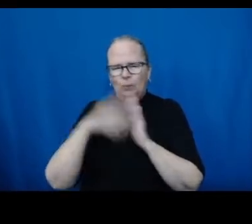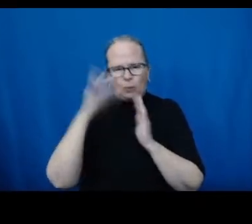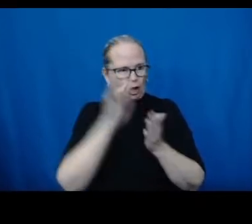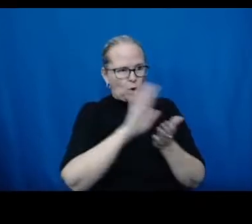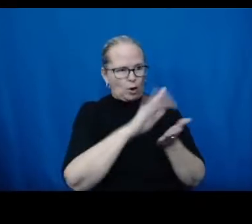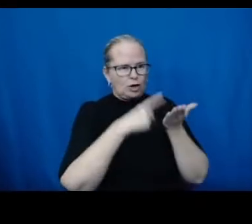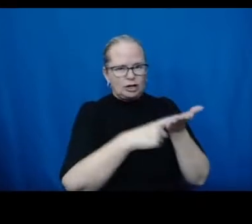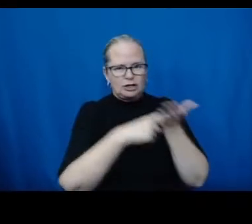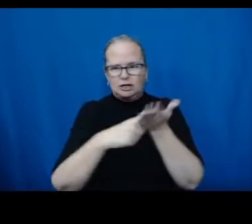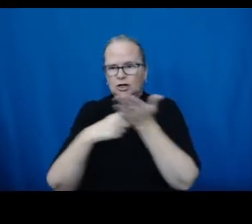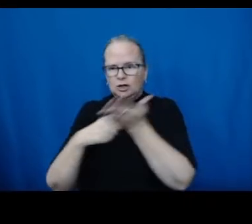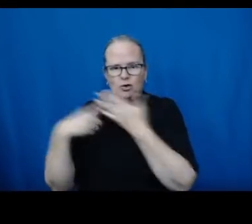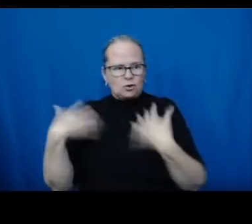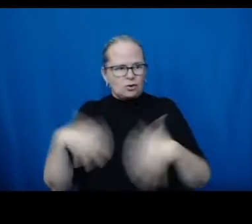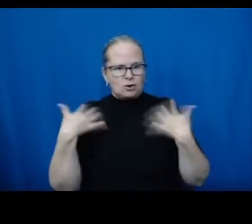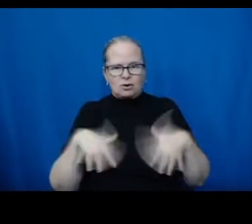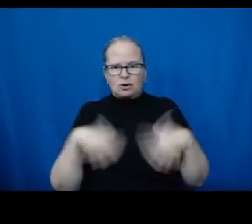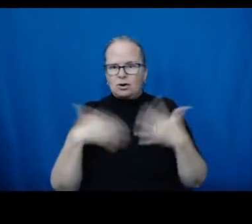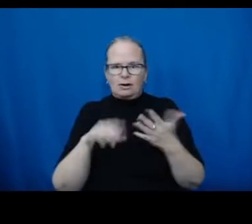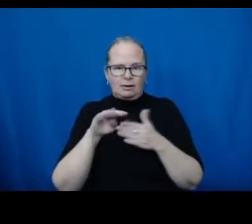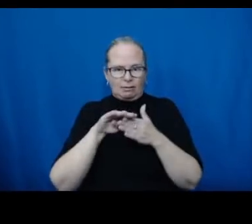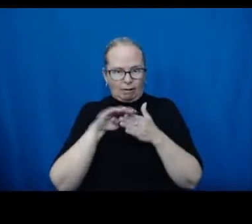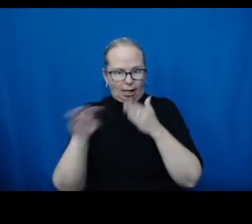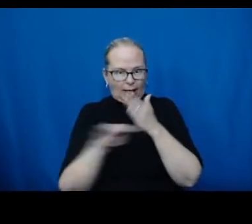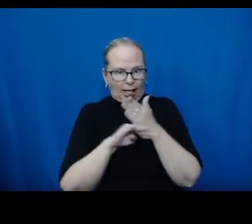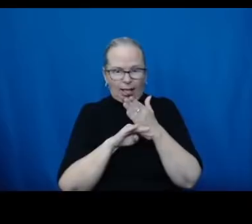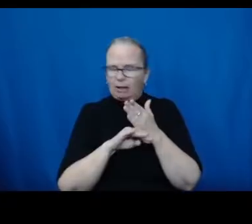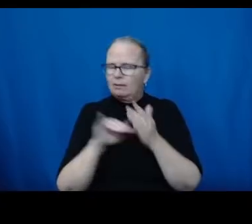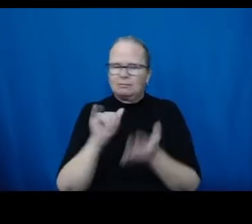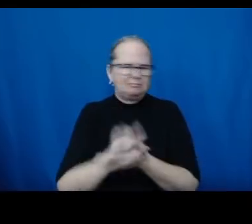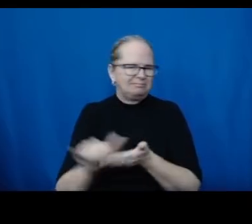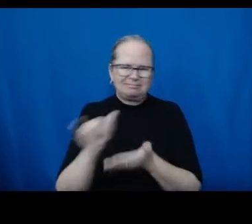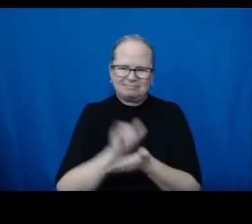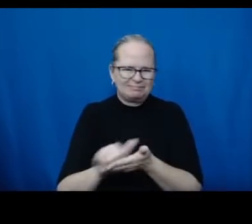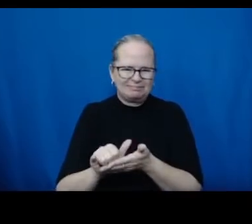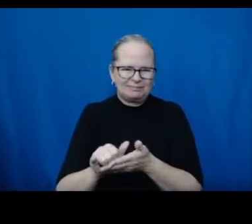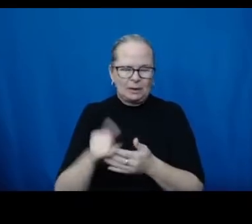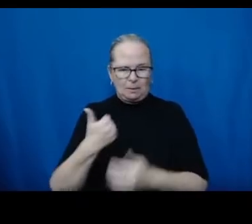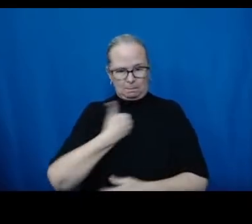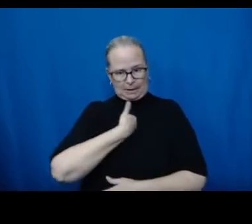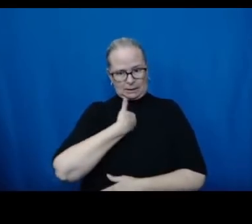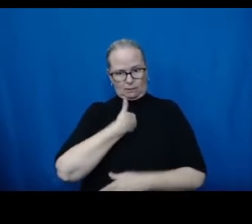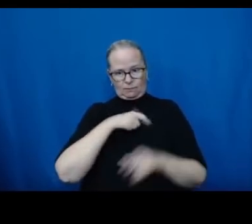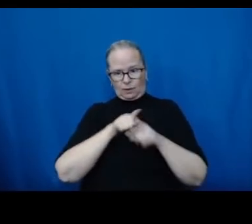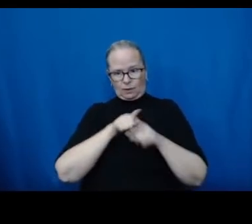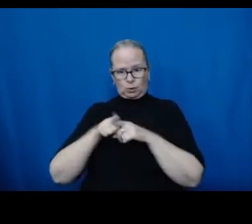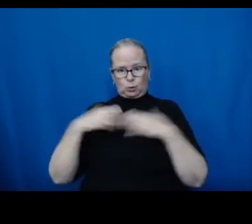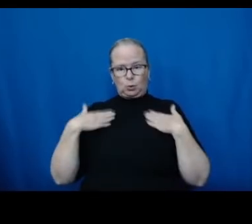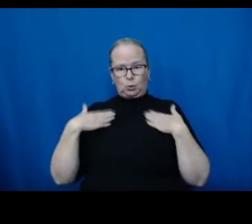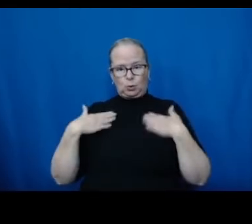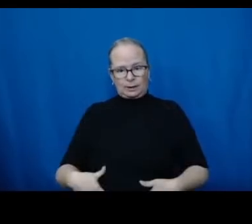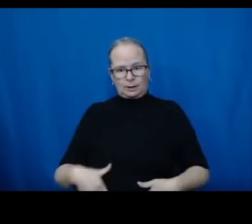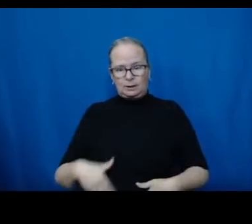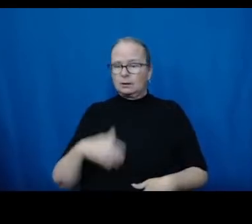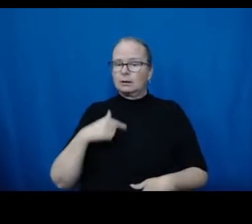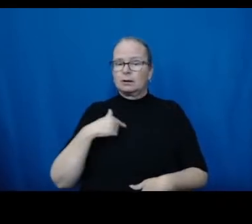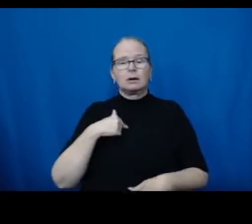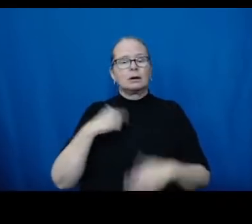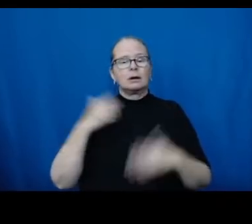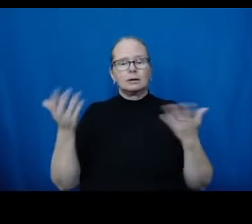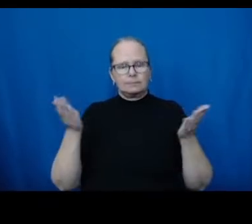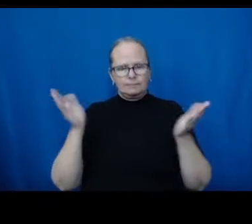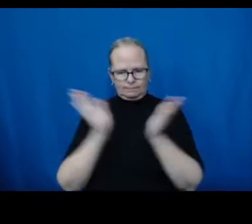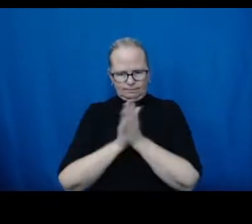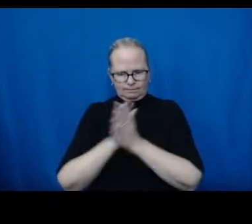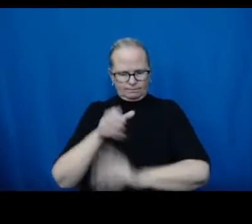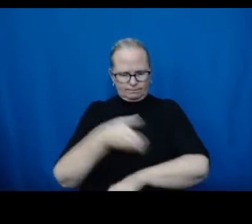I know for myself as a human, I'm very much a get her done. I want to do it, especially if I dive into something. I feel like